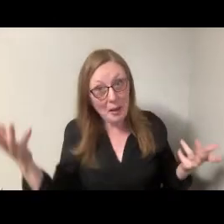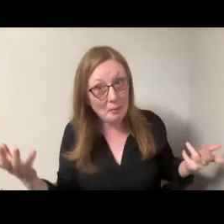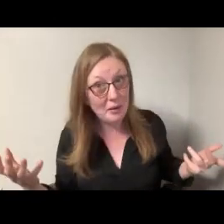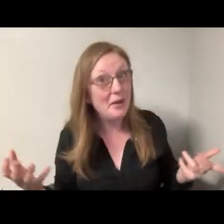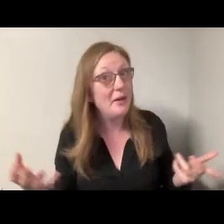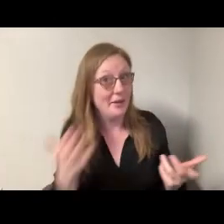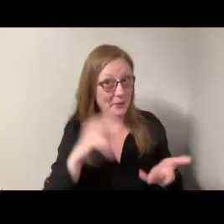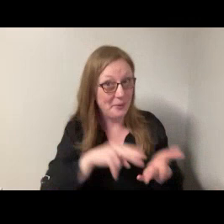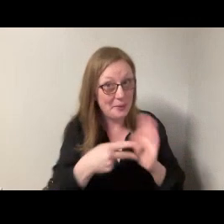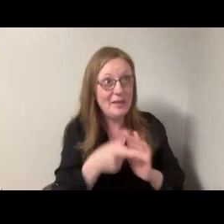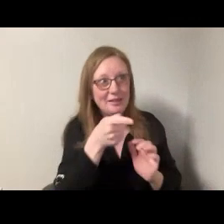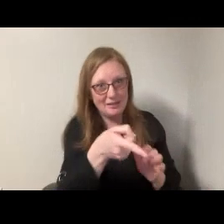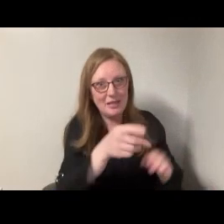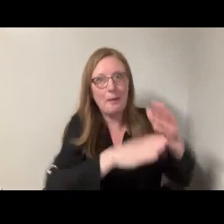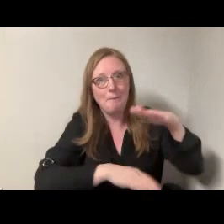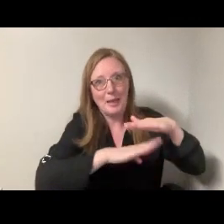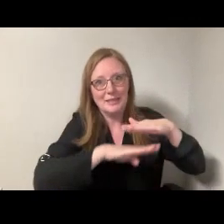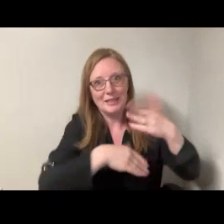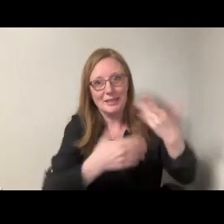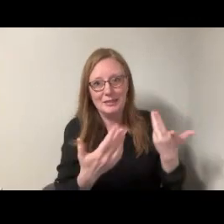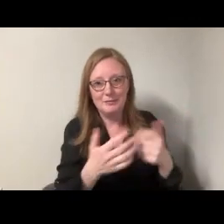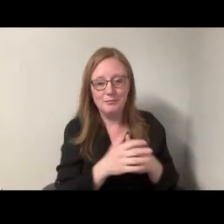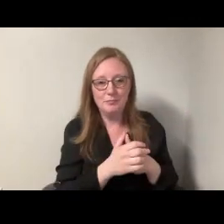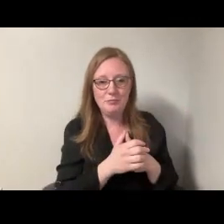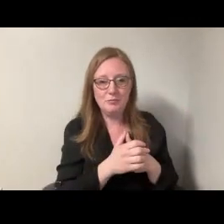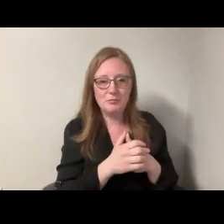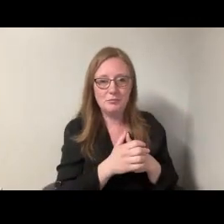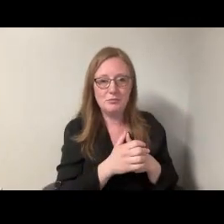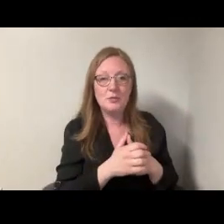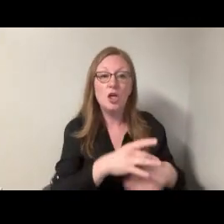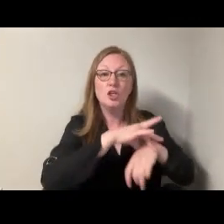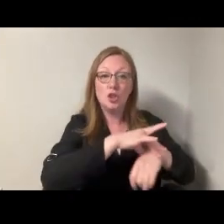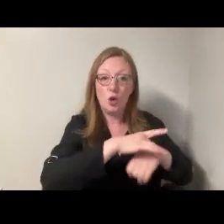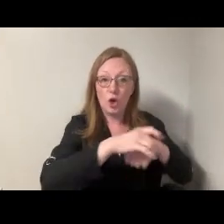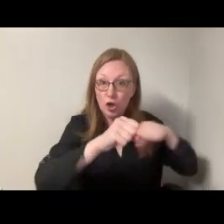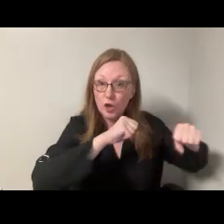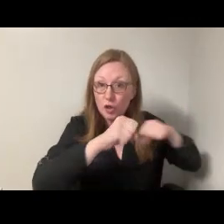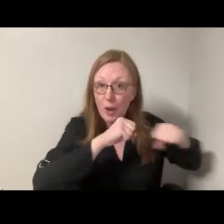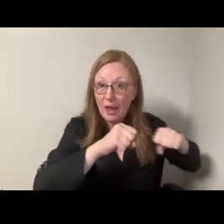level. All right. And we've got some earthquake